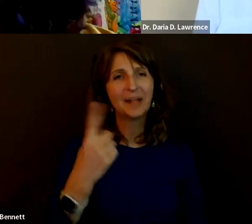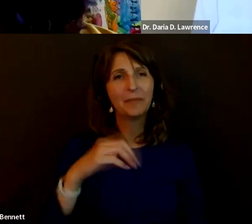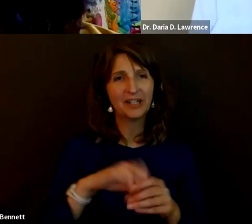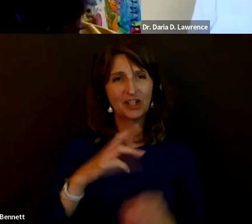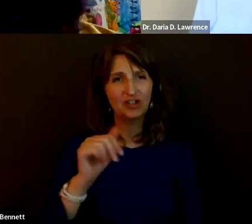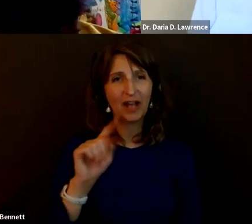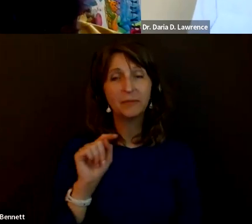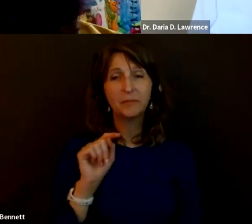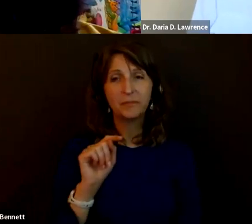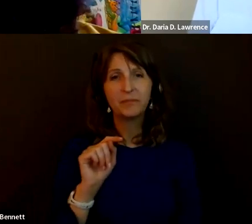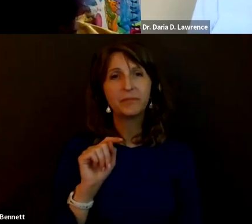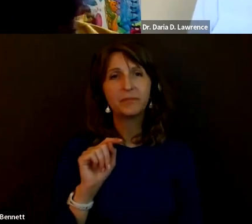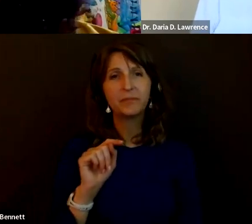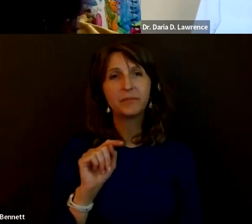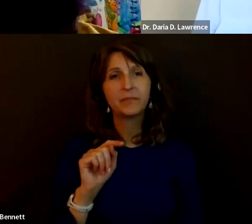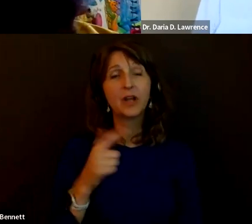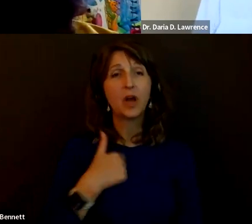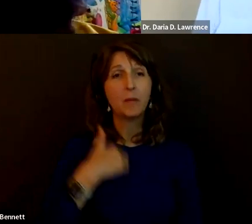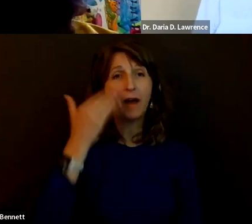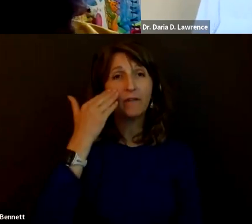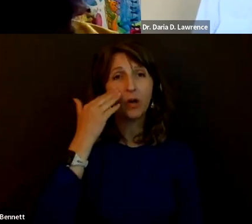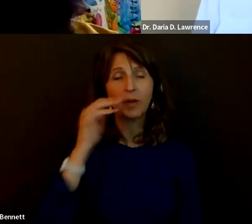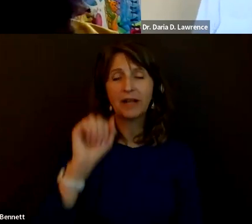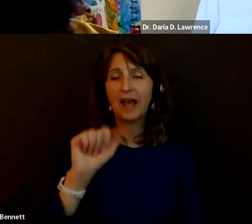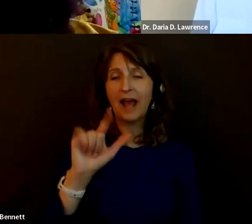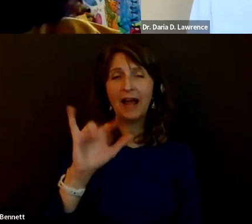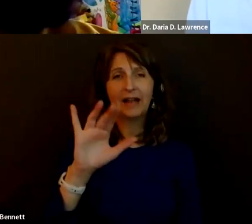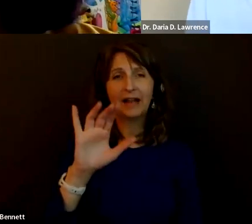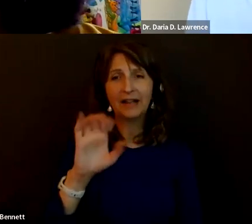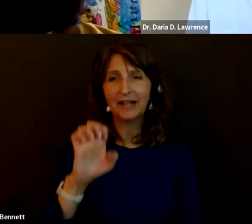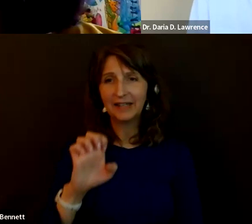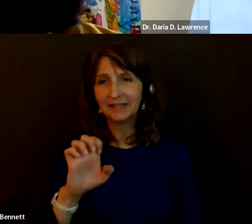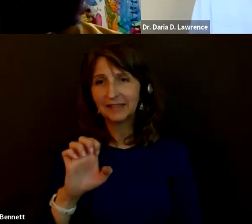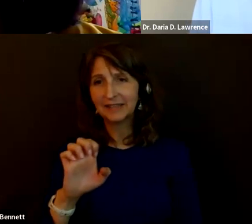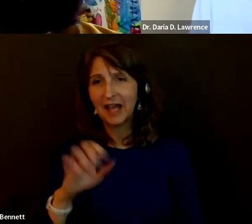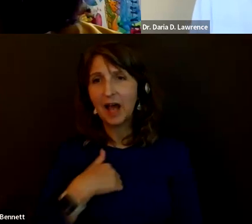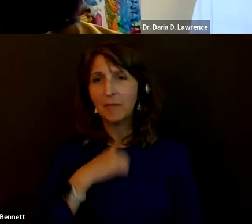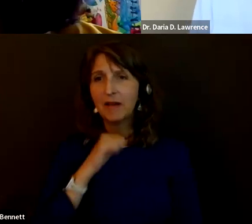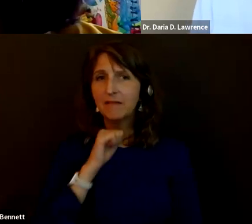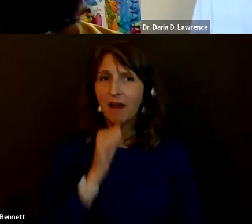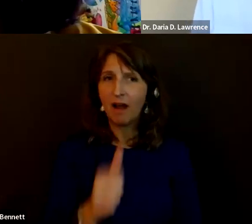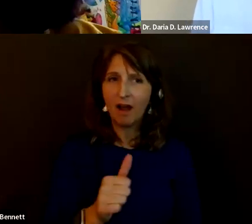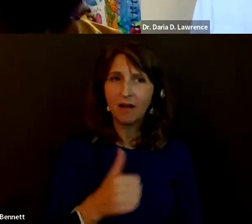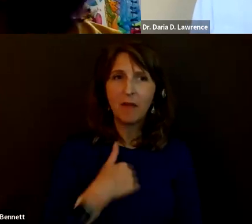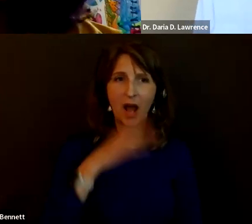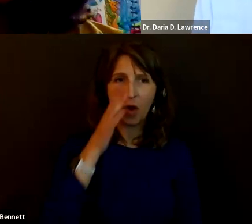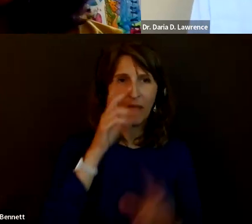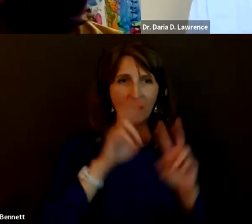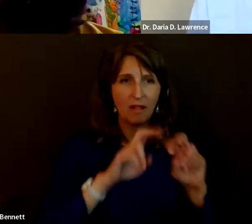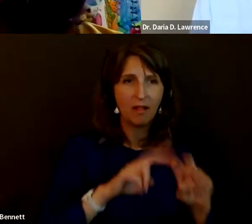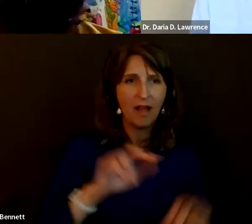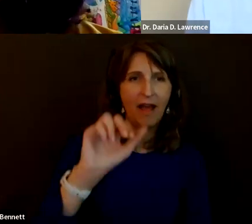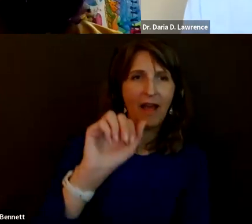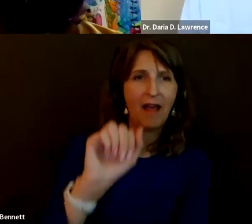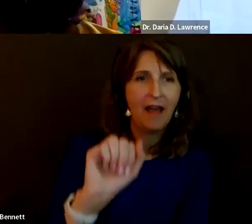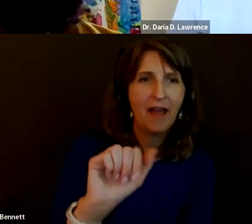asked a question. Am I familiar with ALICE, the United Working Poor Program? I am not, but you just gave me a new homework assignment. I love a good